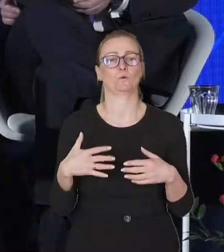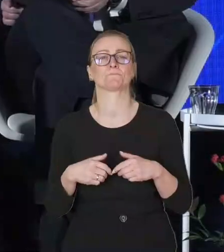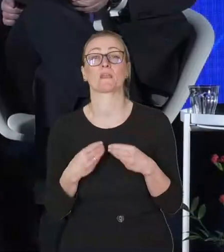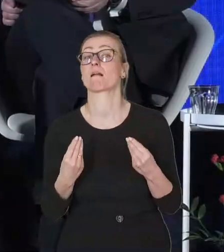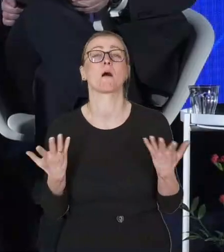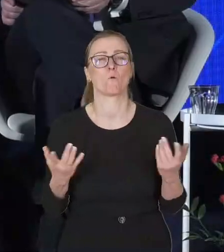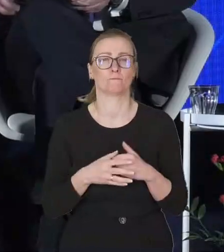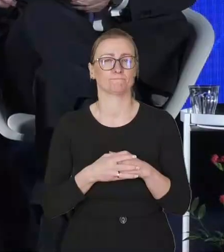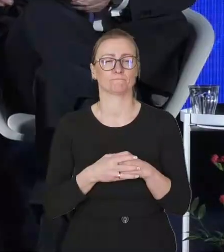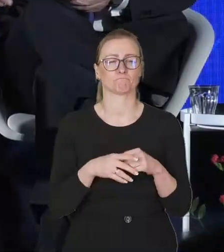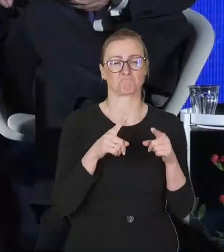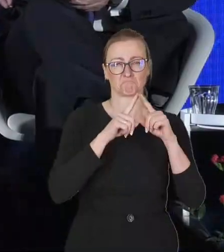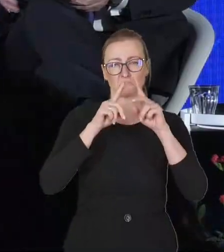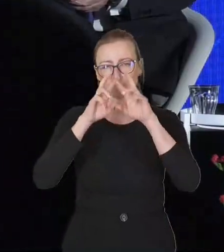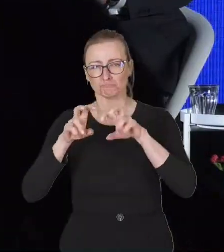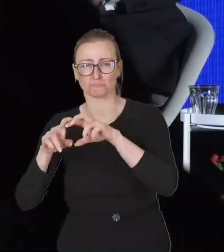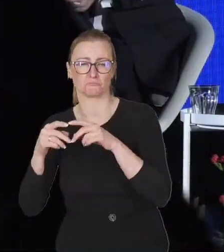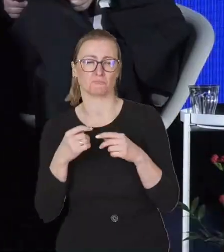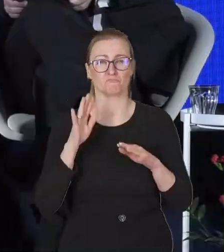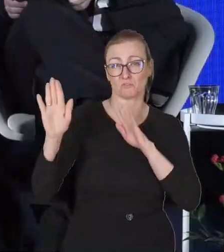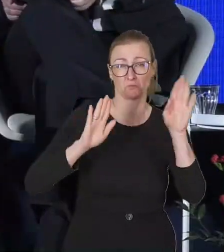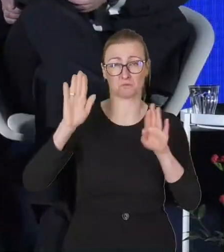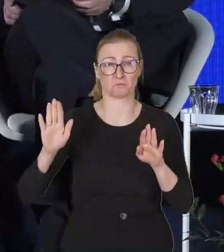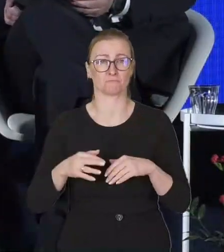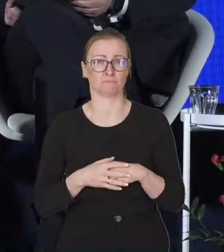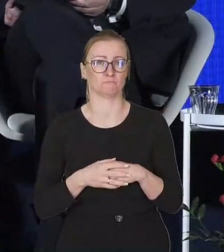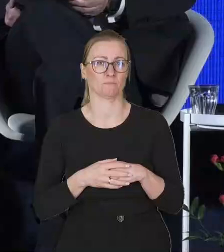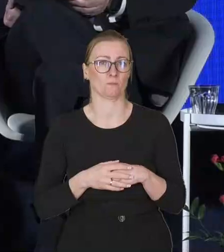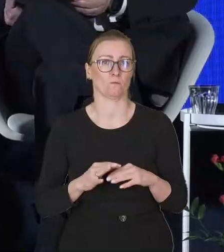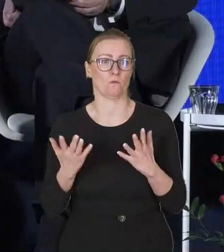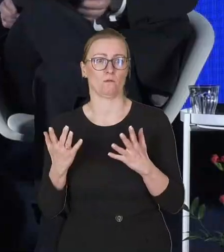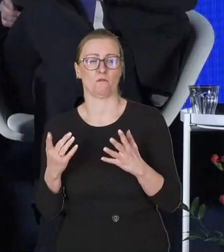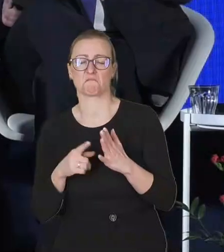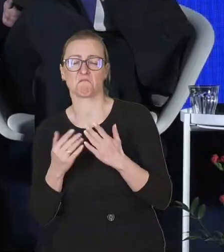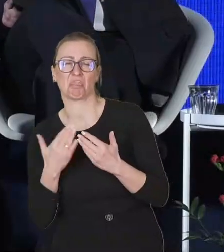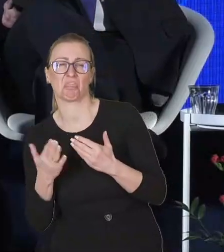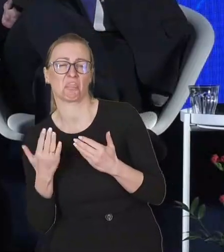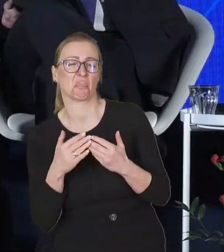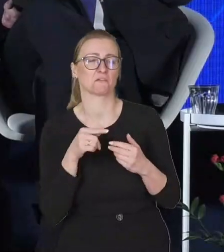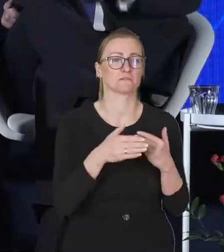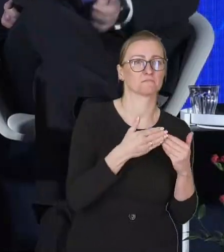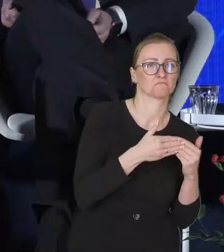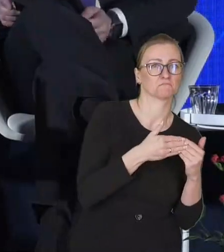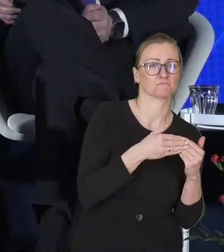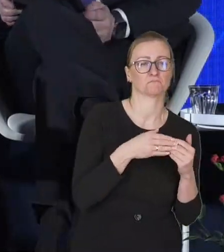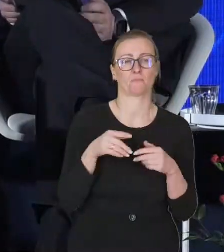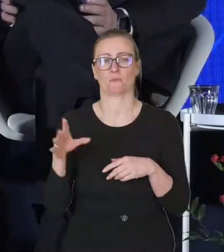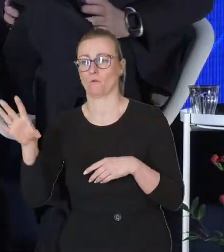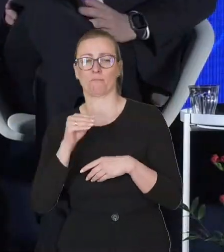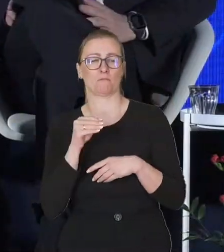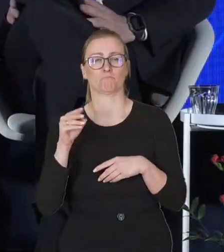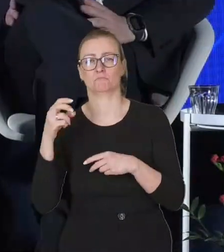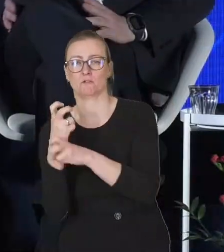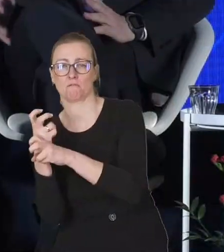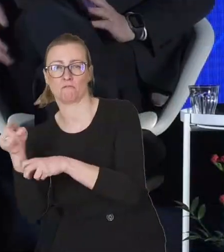moving academia, industry, or so on. We're of course trying to push in Sweden also to move,